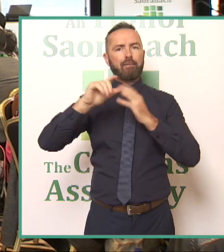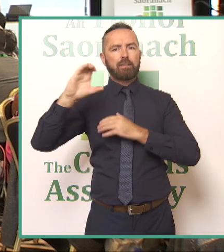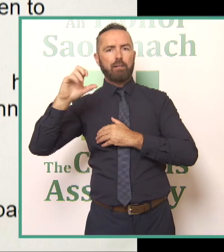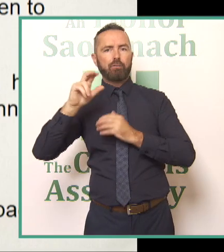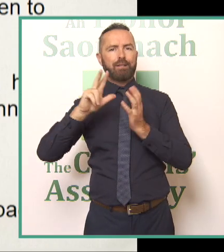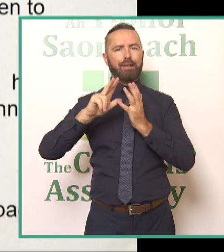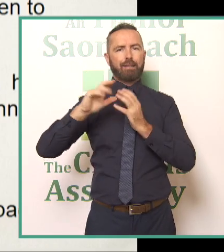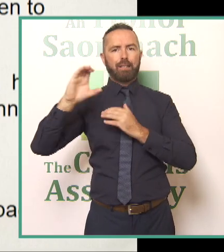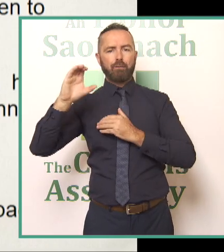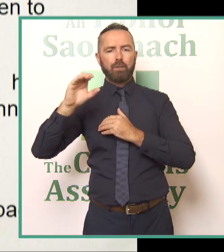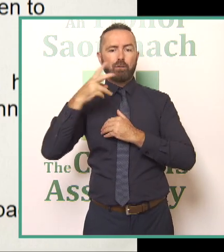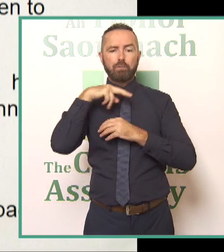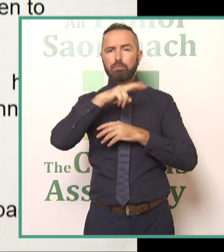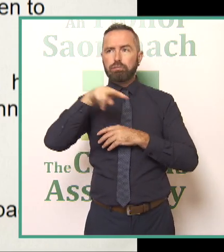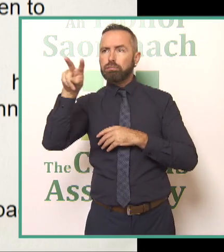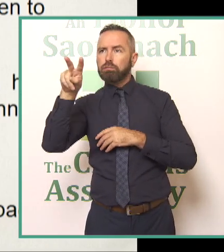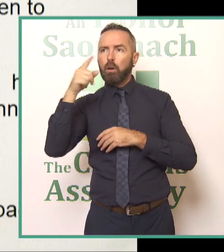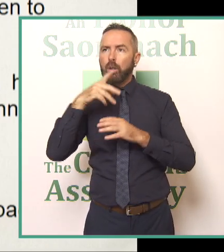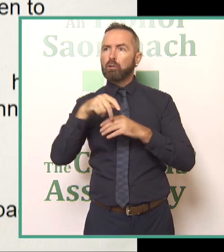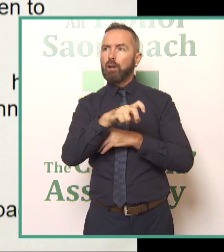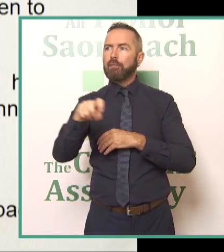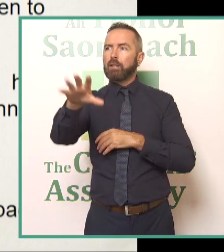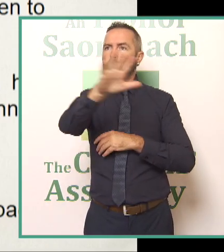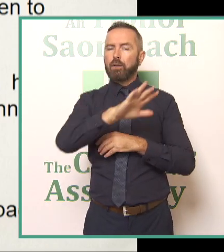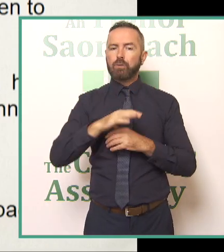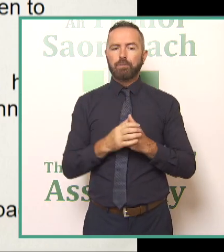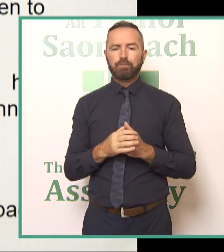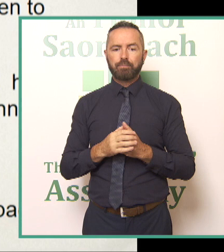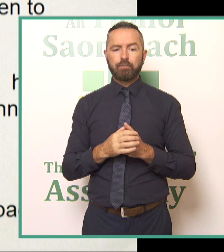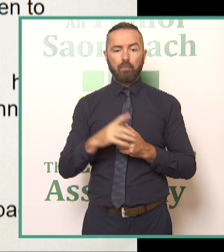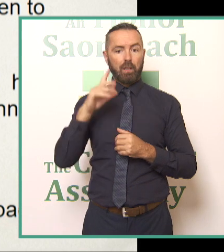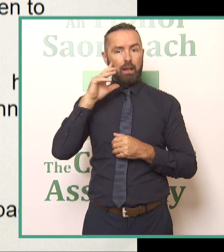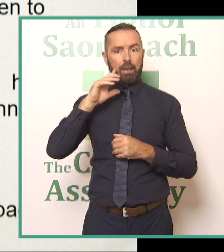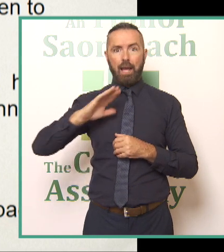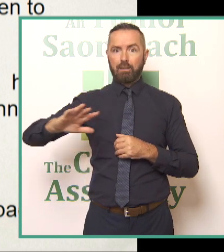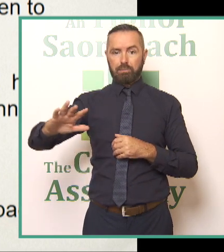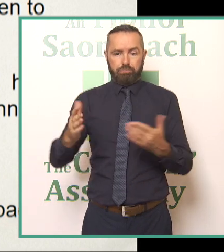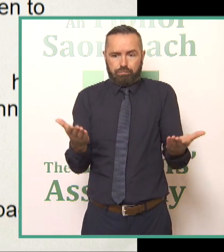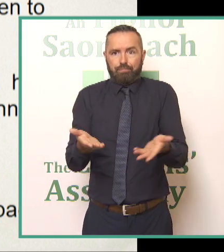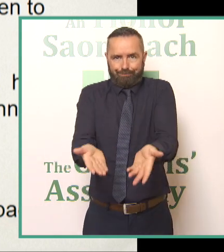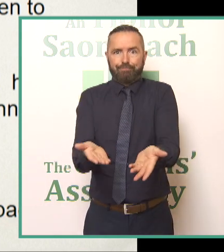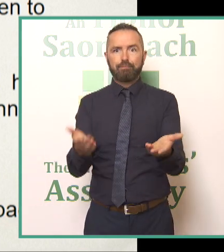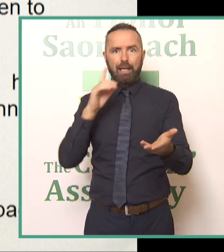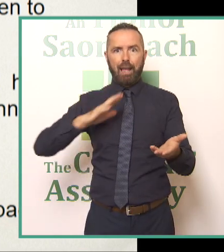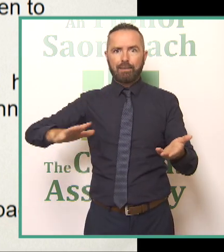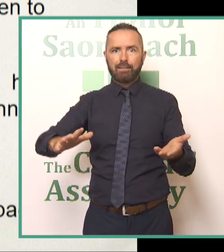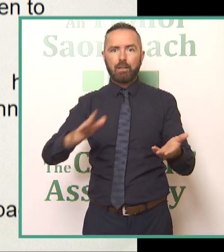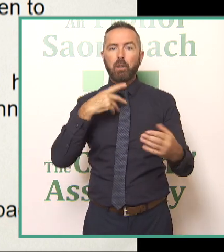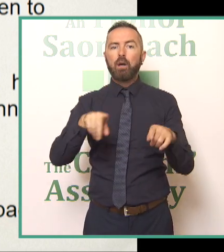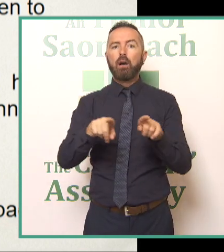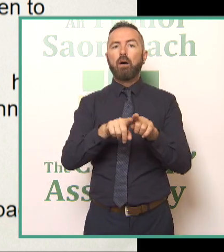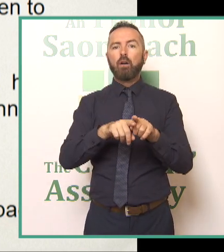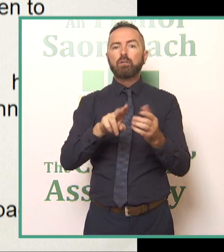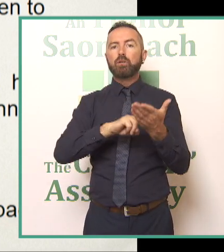place names as you're traveling through them. Now, land is land, but land is also